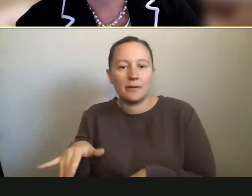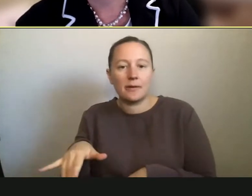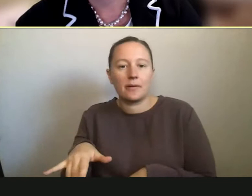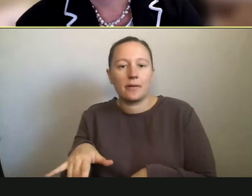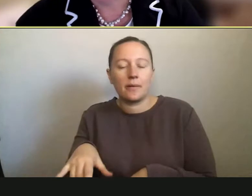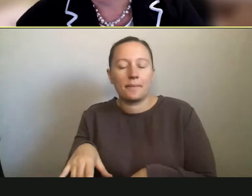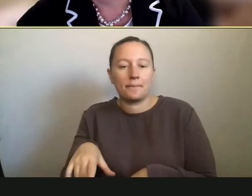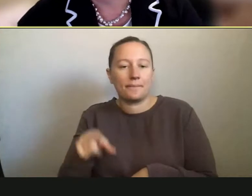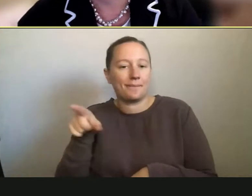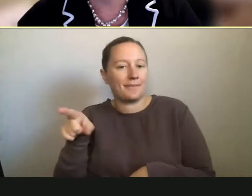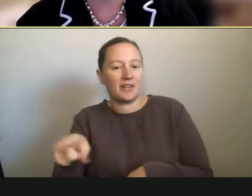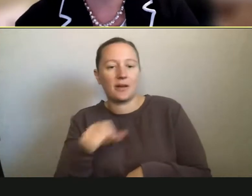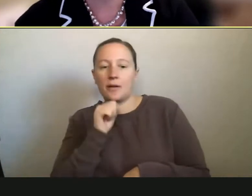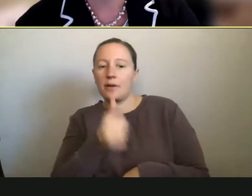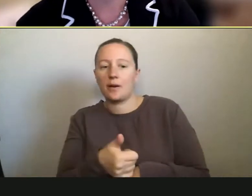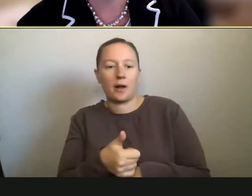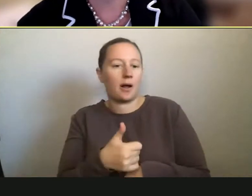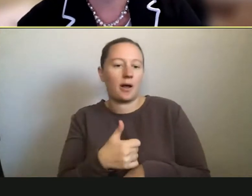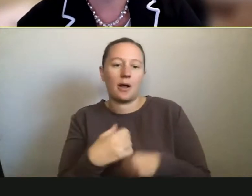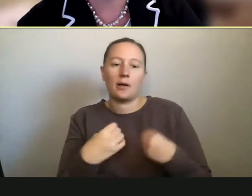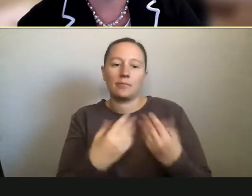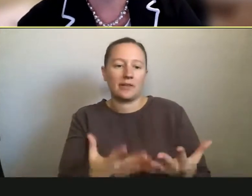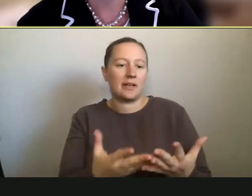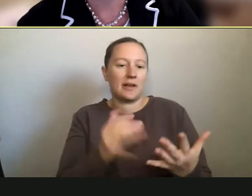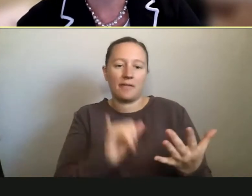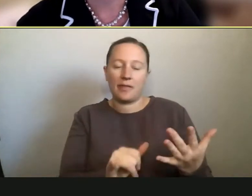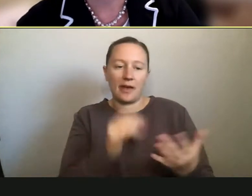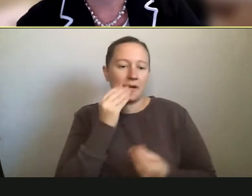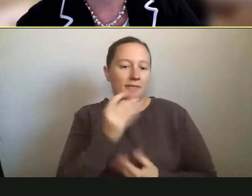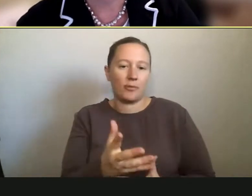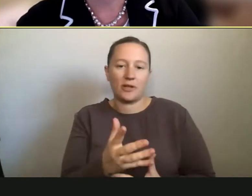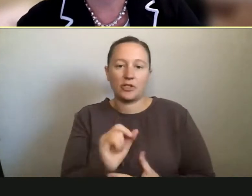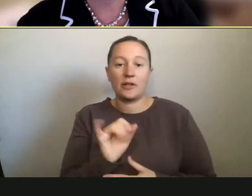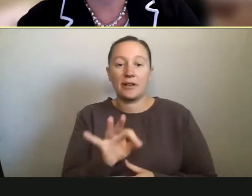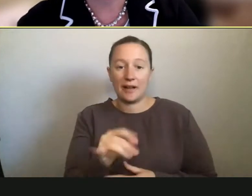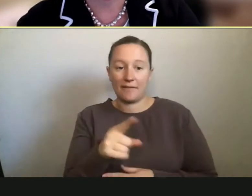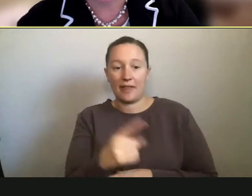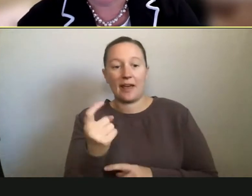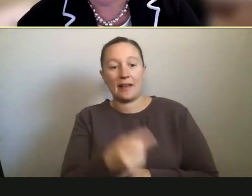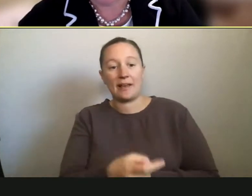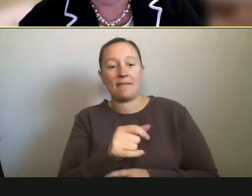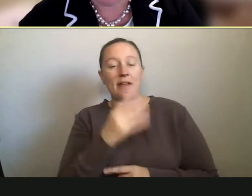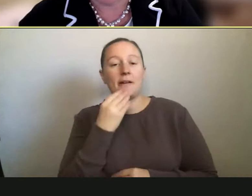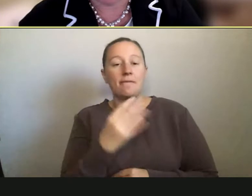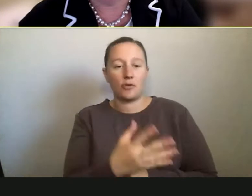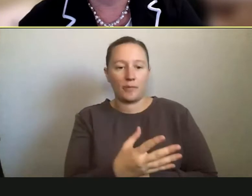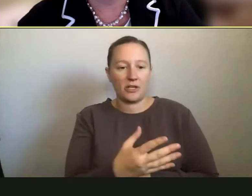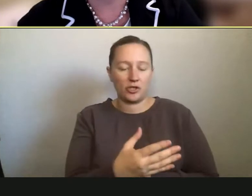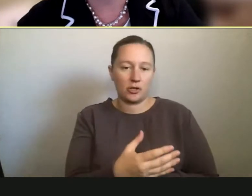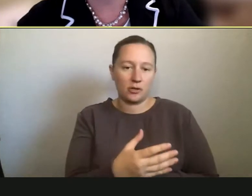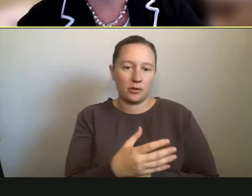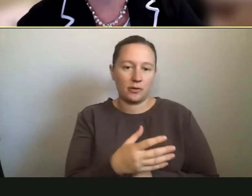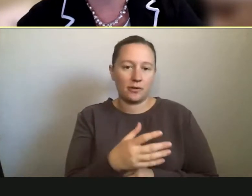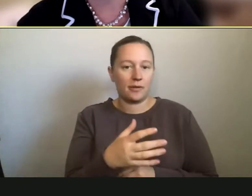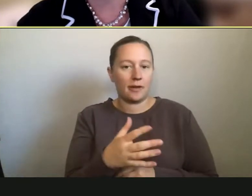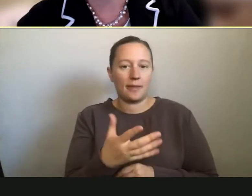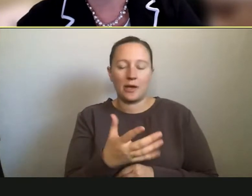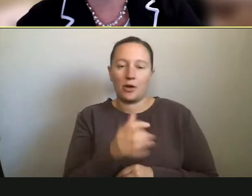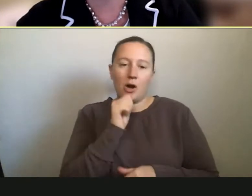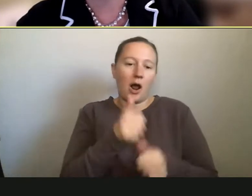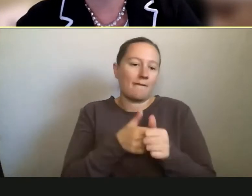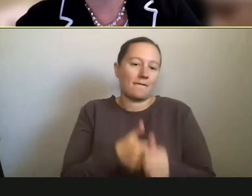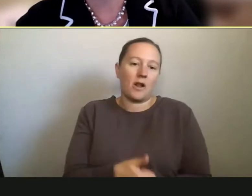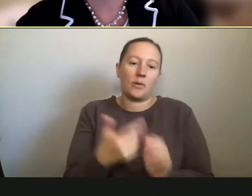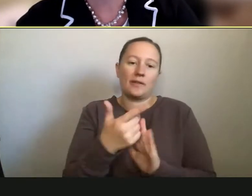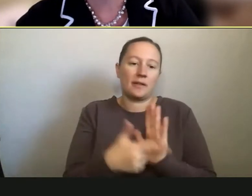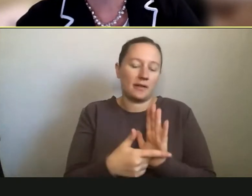not able to release that information. If they do release it, then they have violated the terms and conditions